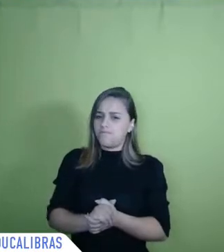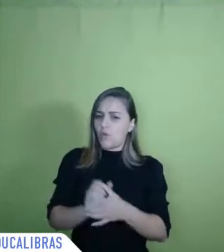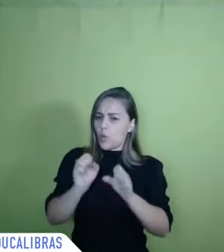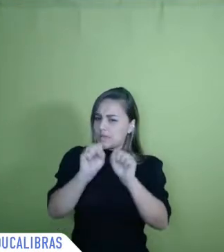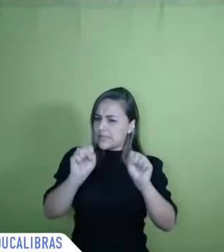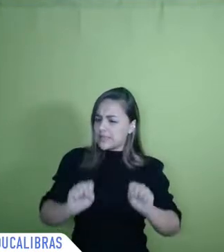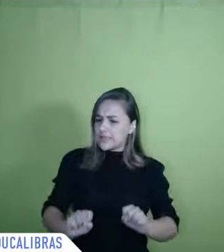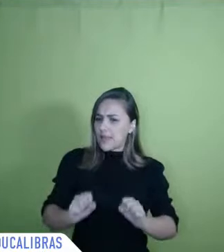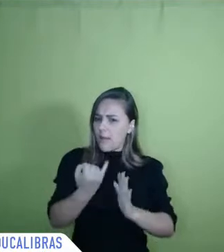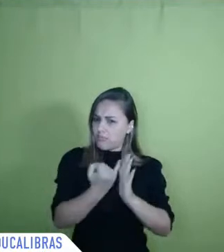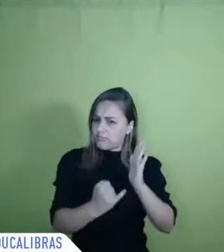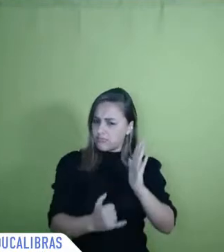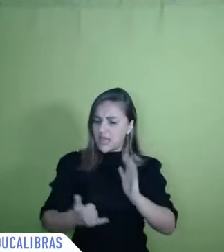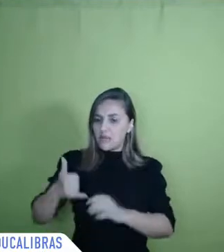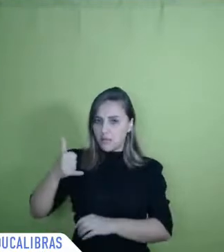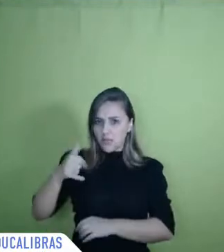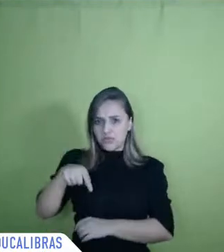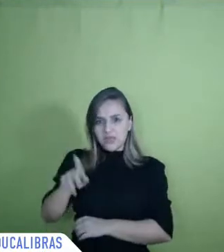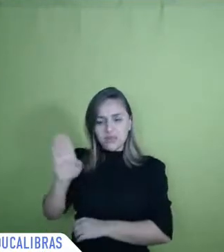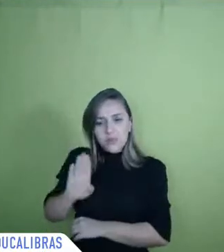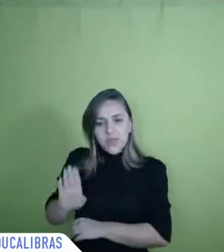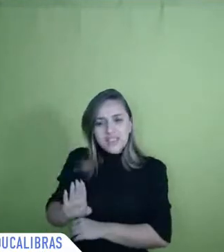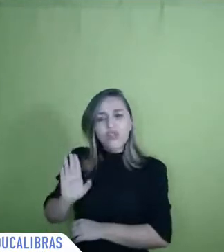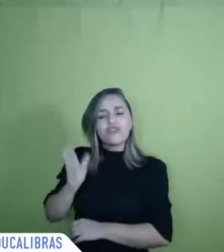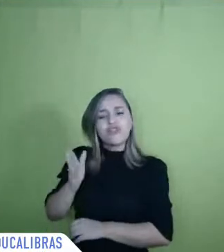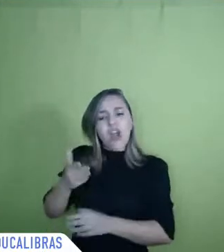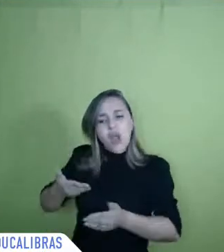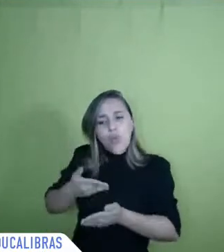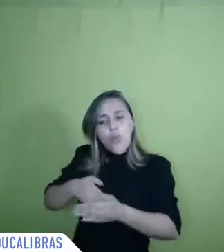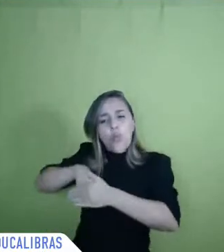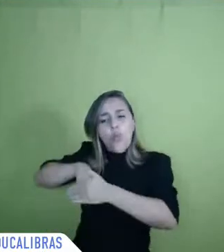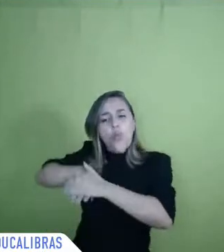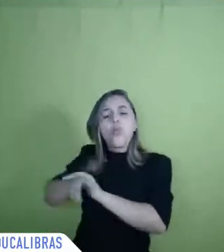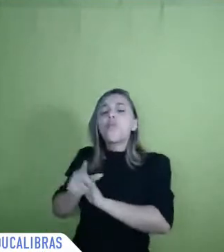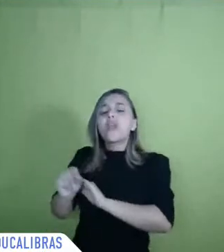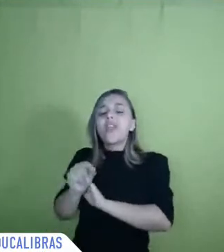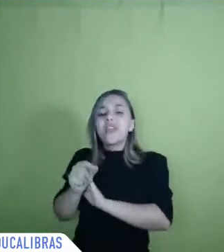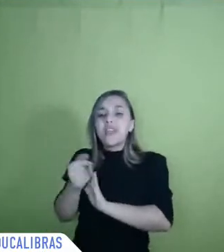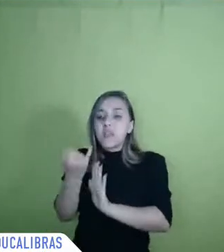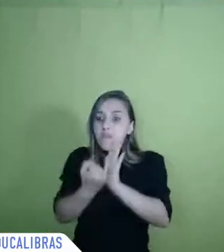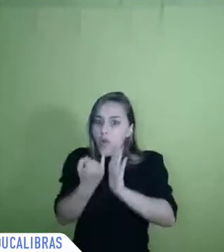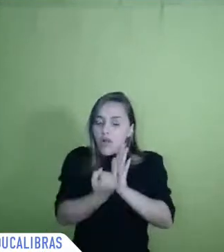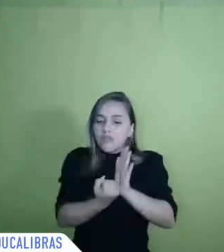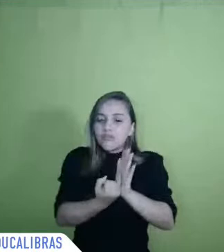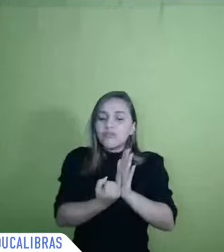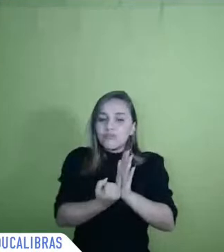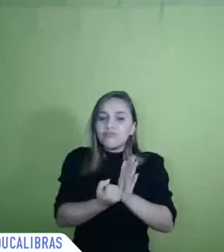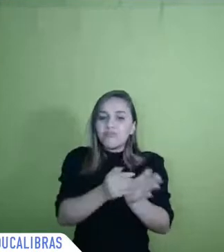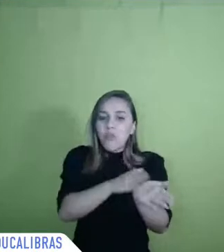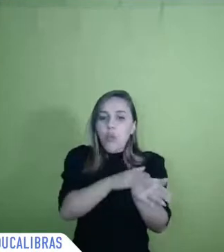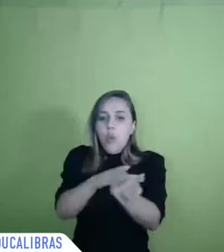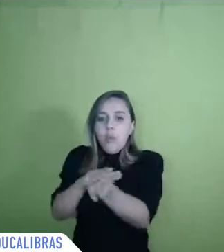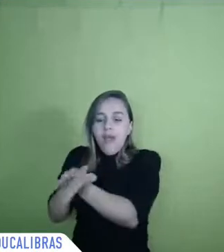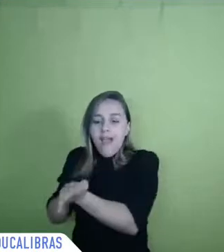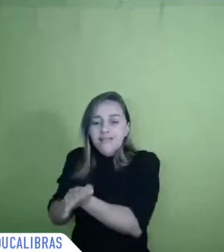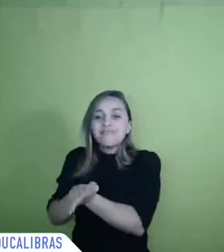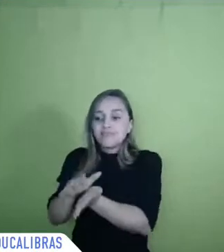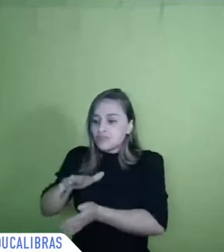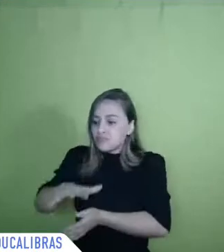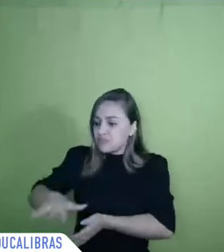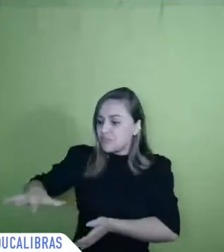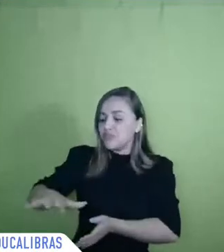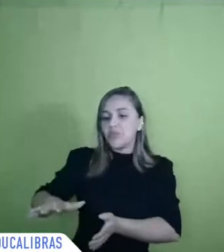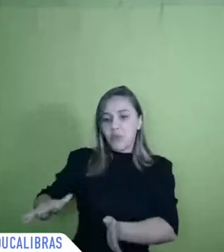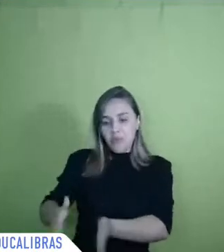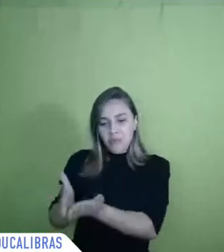the evolution of the top marginal income tax rate in Brazil, from the moment it was created in the 1920s,